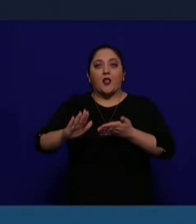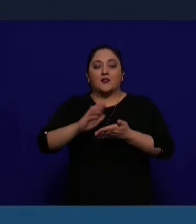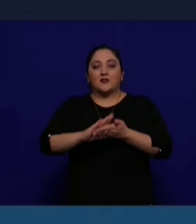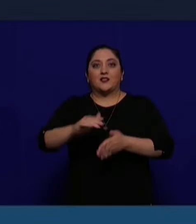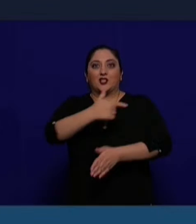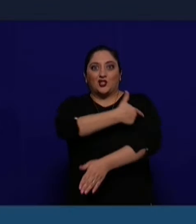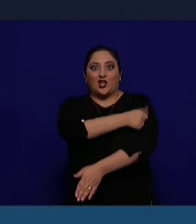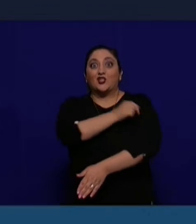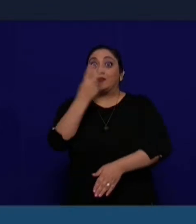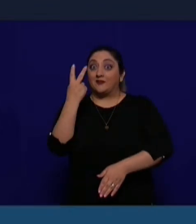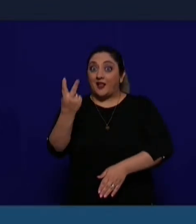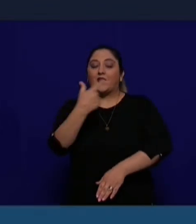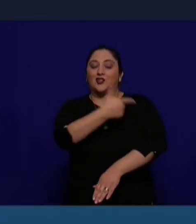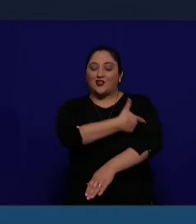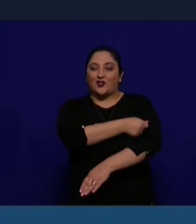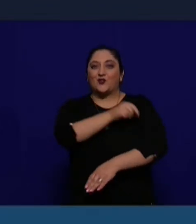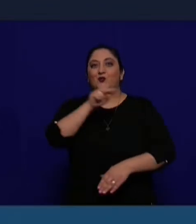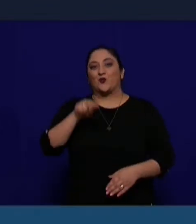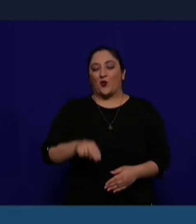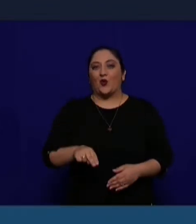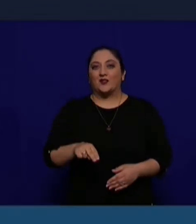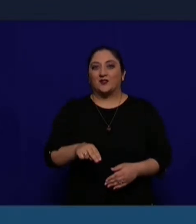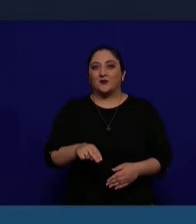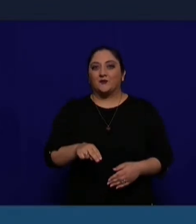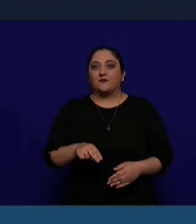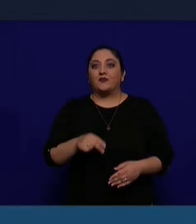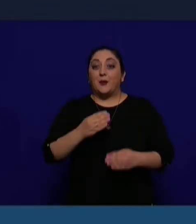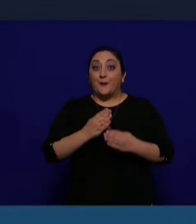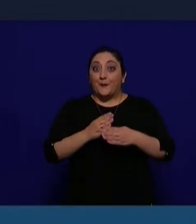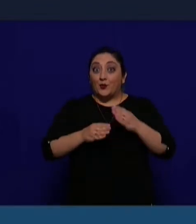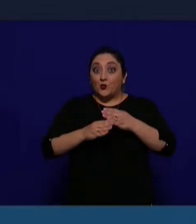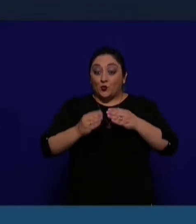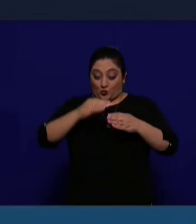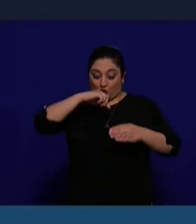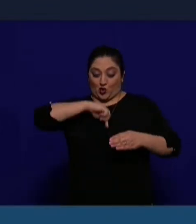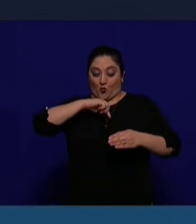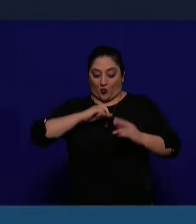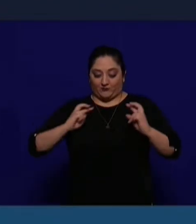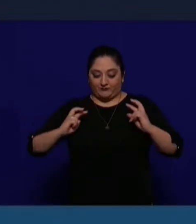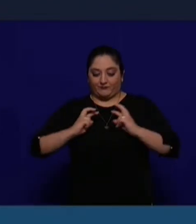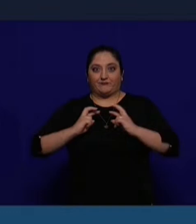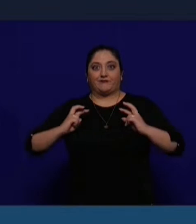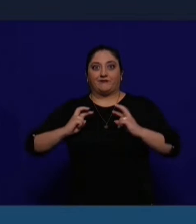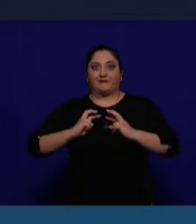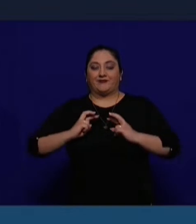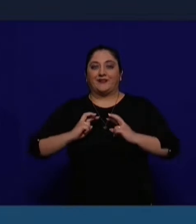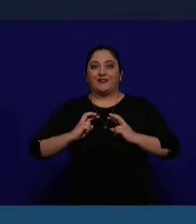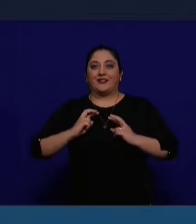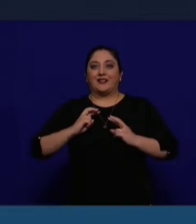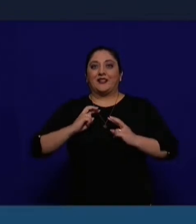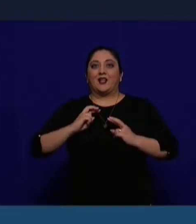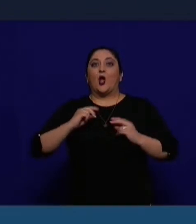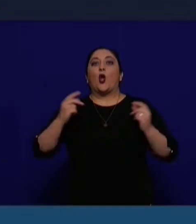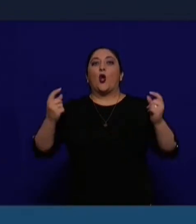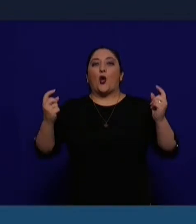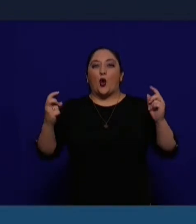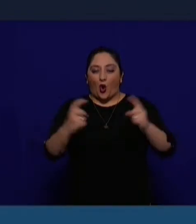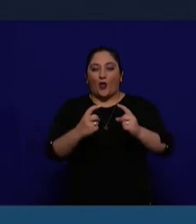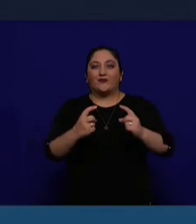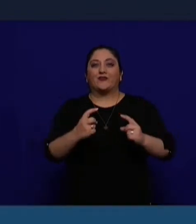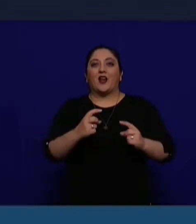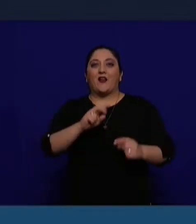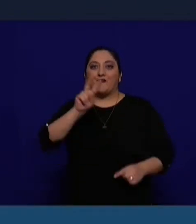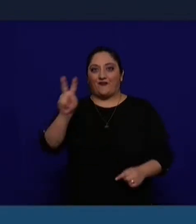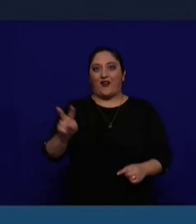żewġ tilqimiet u bekk huma diġà hemmhekk qed jibnu l-immunità biex jekk jiltaqgħu ma' dan il-virus ikunu jistgħu jipproteġu